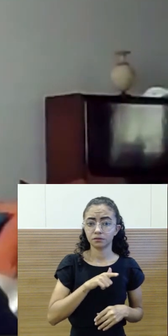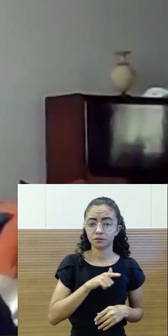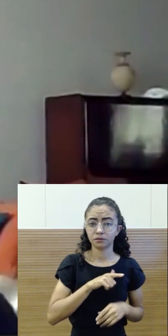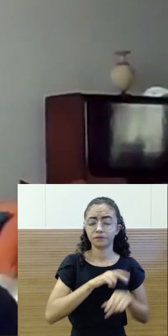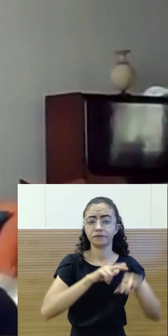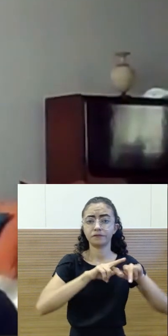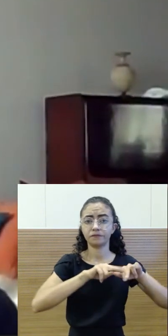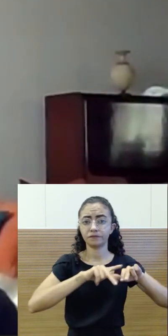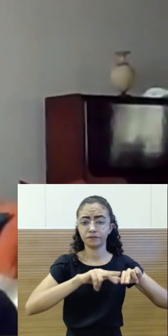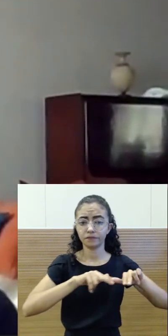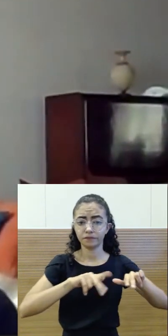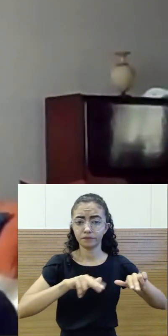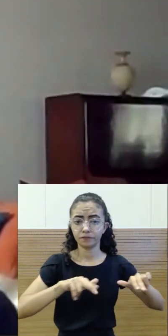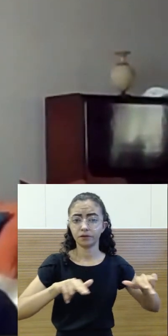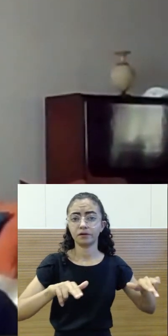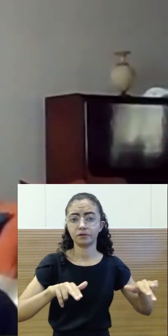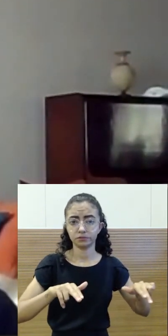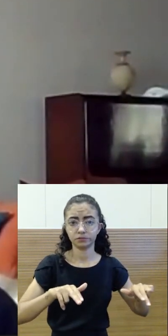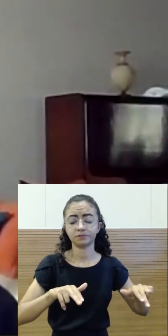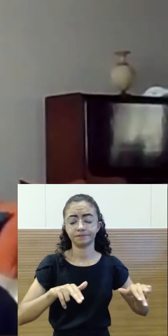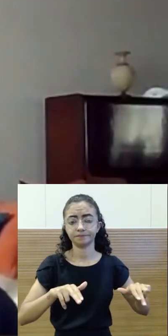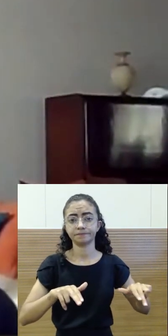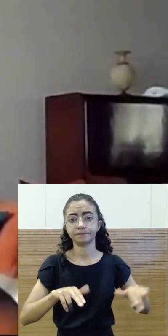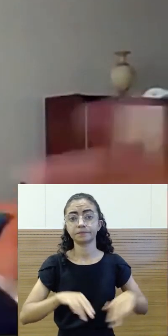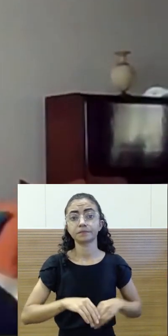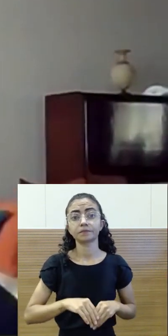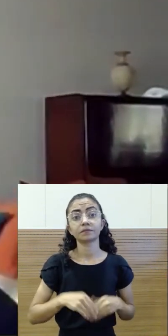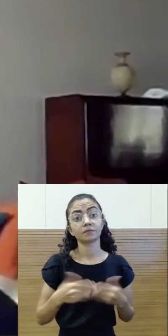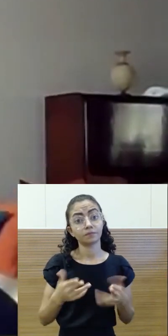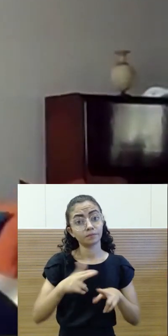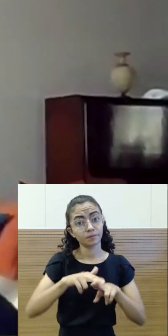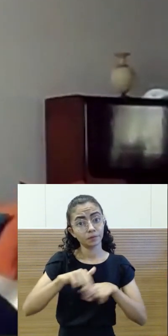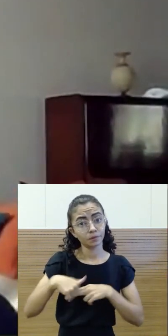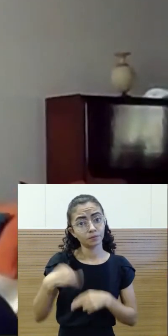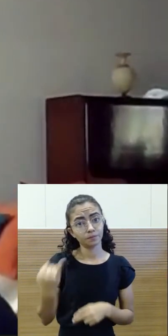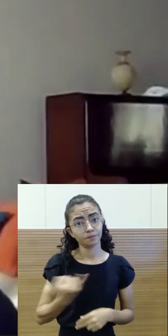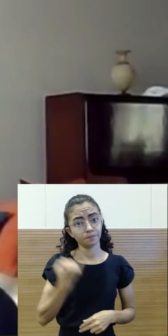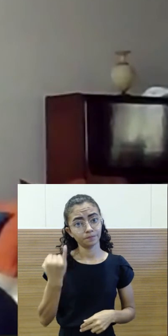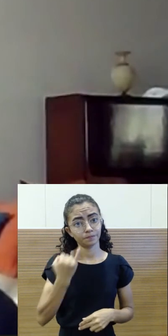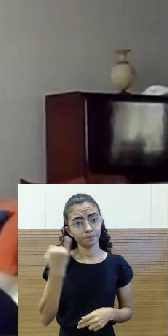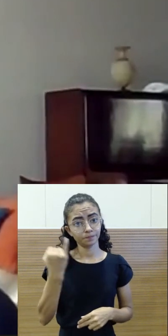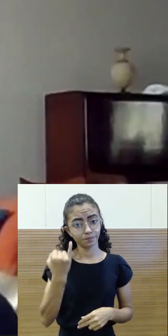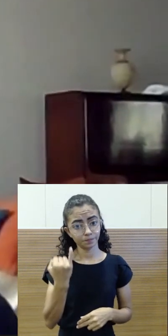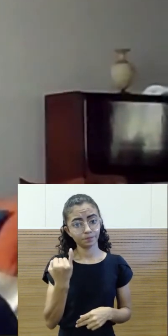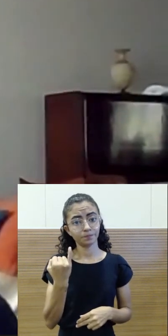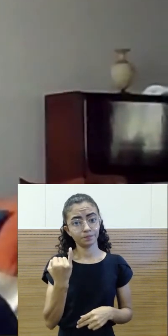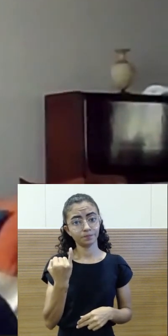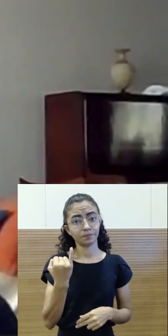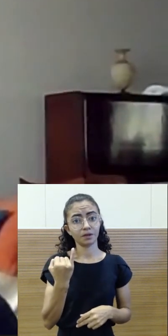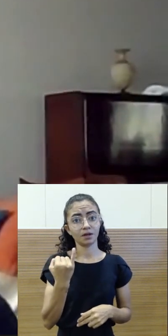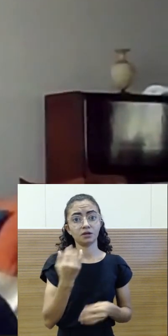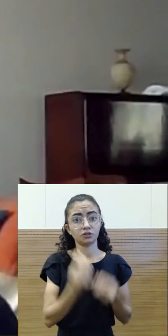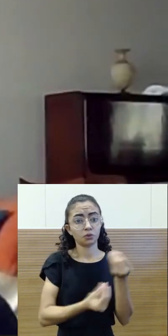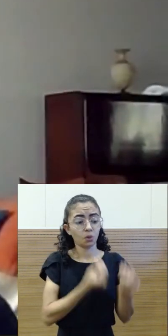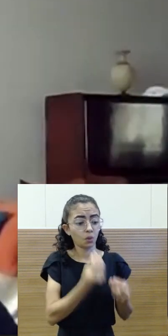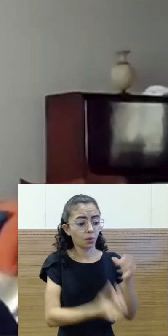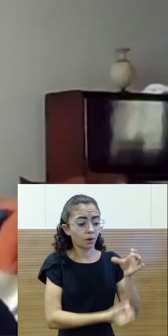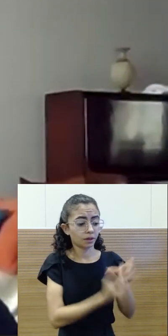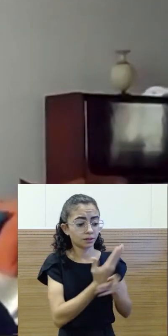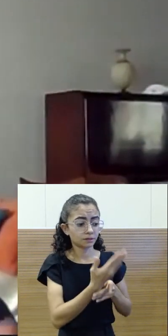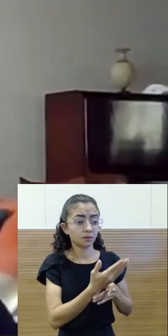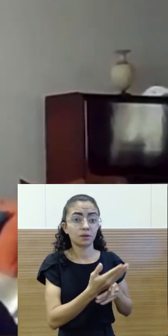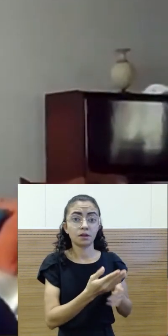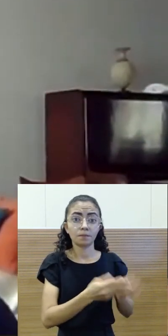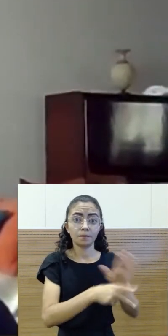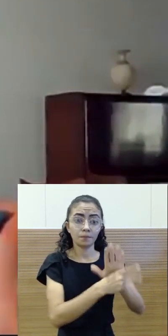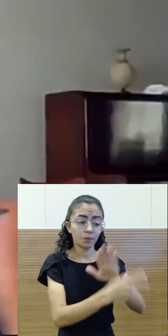instance, that you find the different types of biscuits, of cookies, and ultra processed foods. That's why it is very important to have the